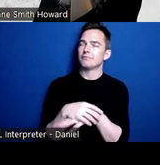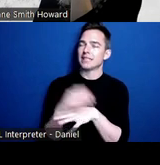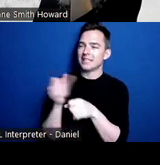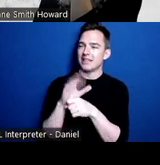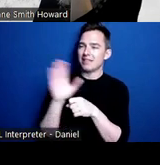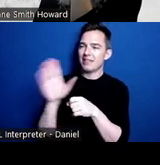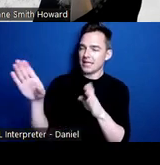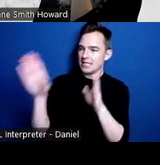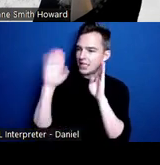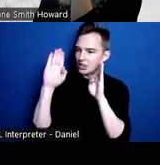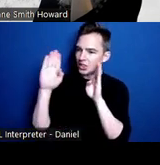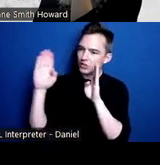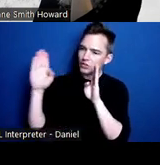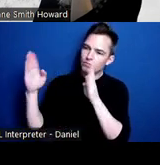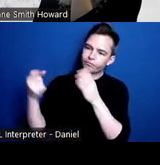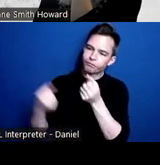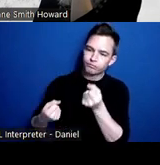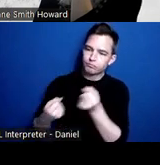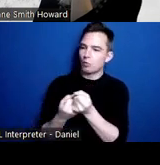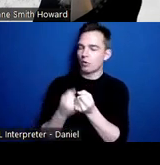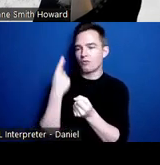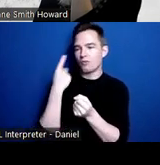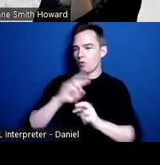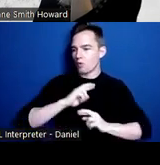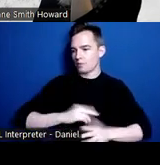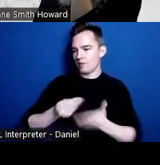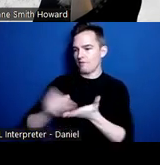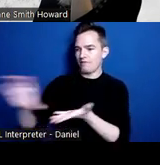that kind of support in Delaware for respite funding.